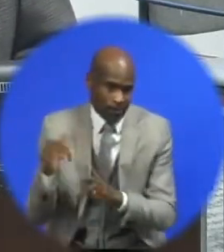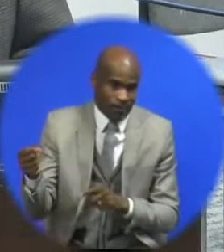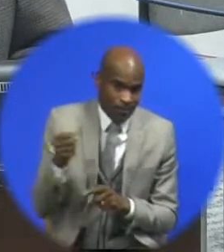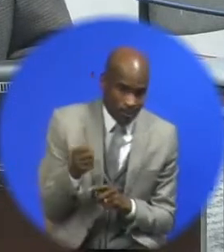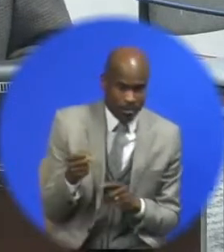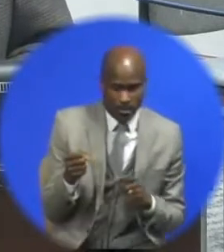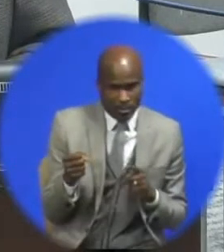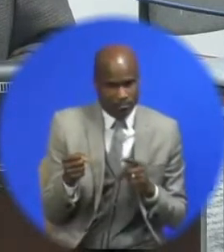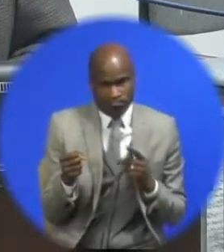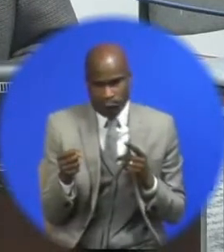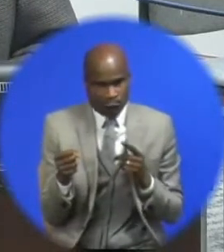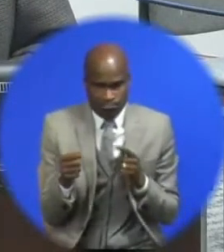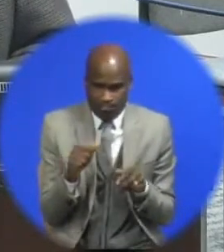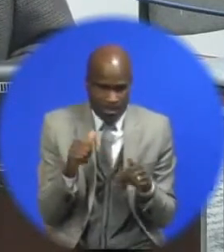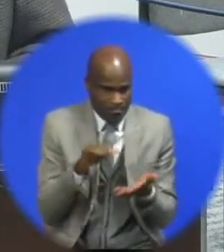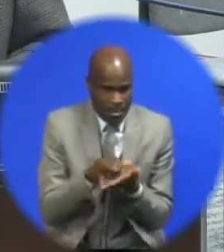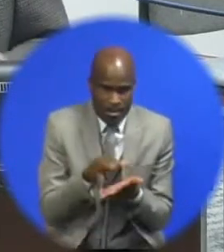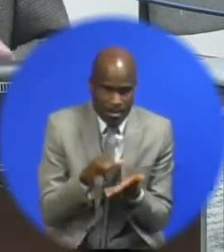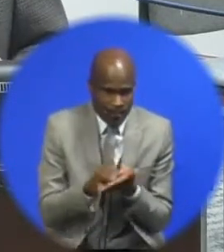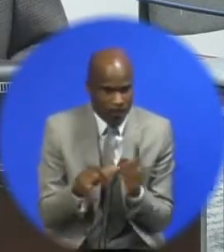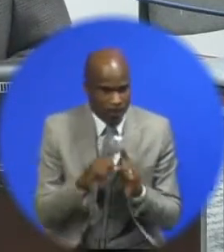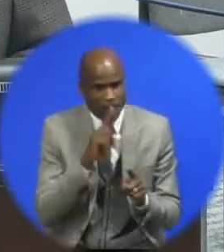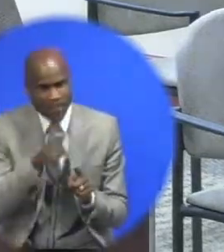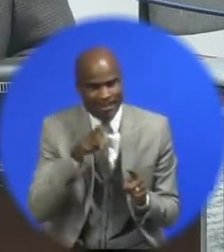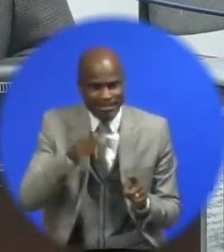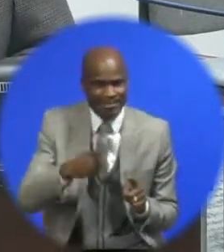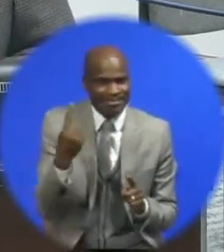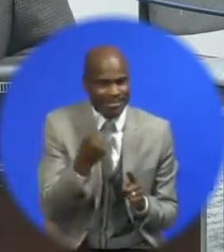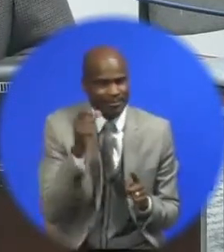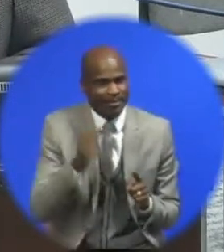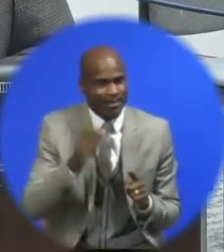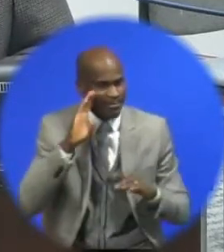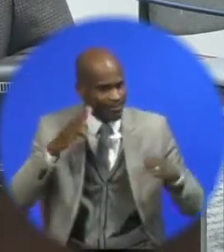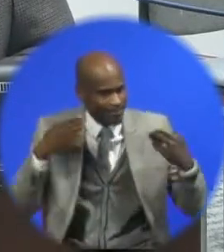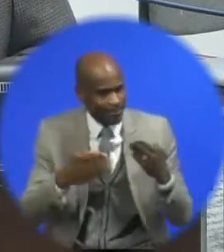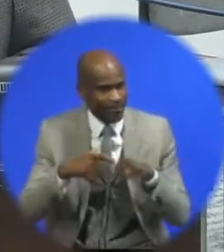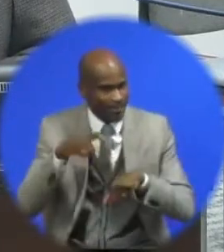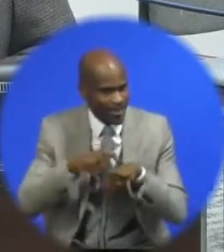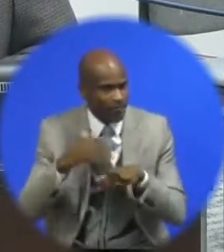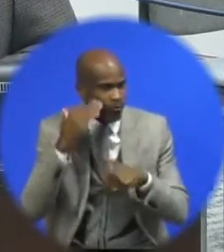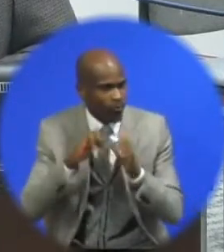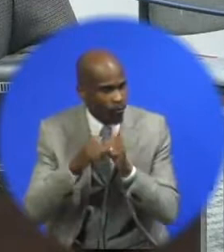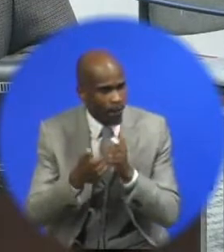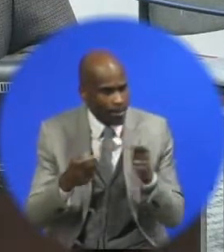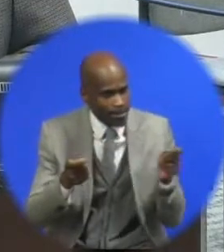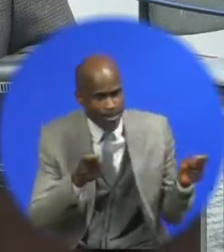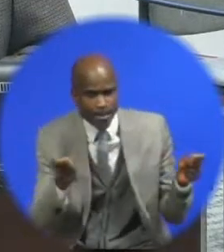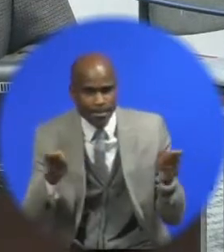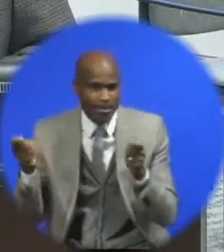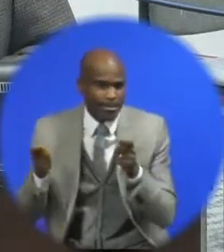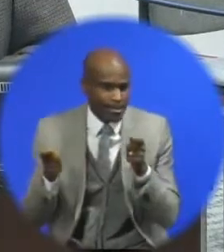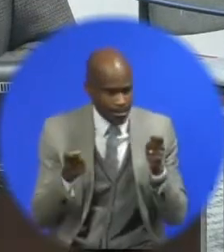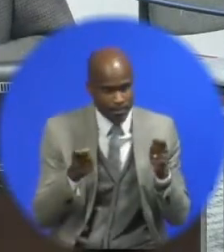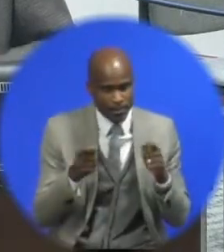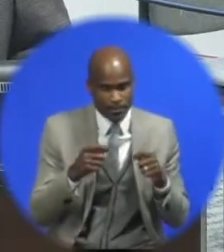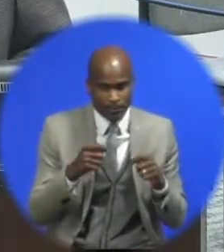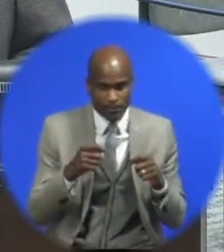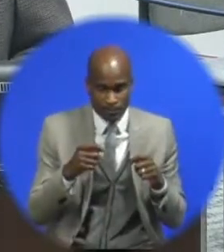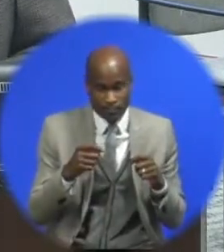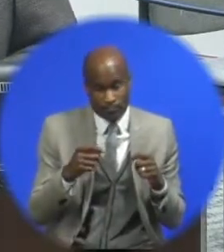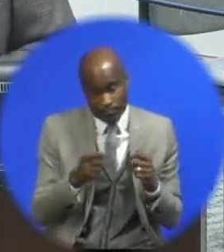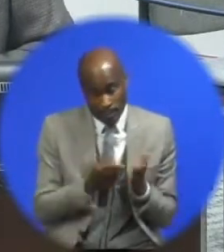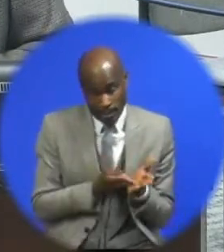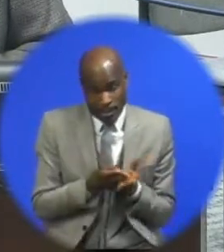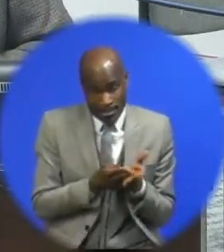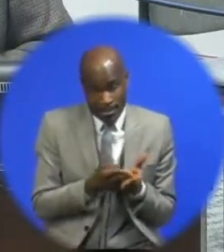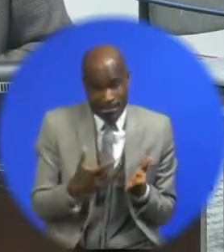have somebody that's devoted and running the organization that knows how to do it. And quite frankly, I've been spending a